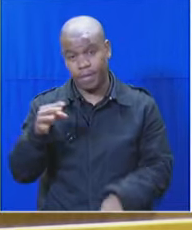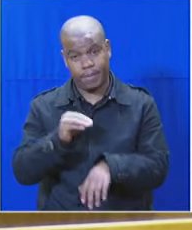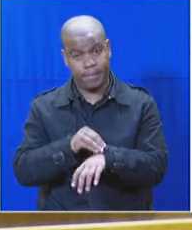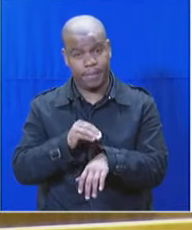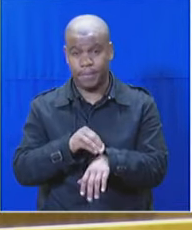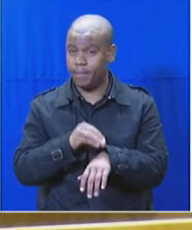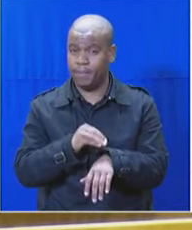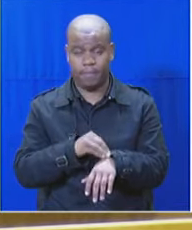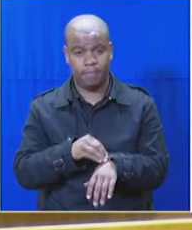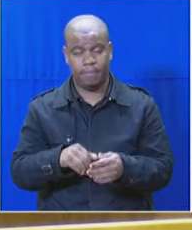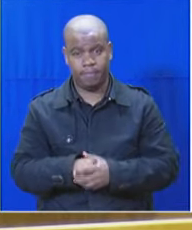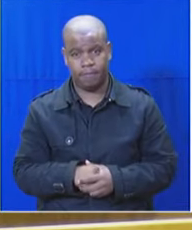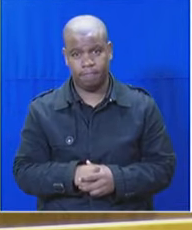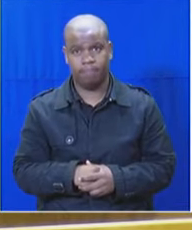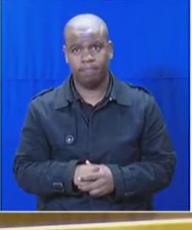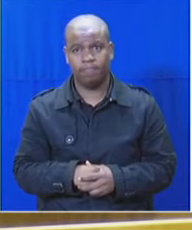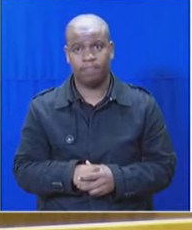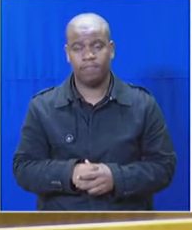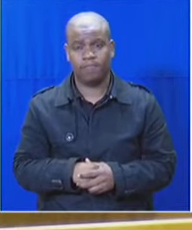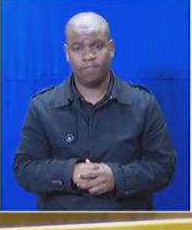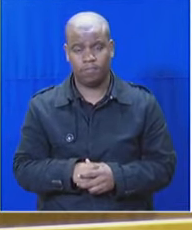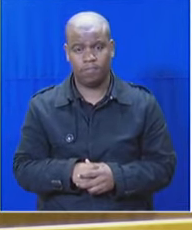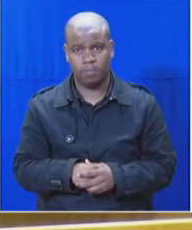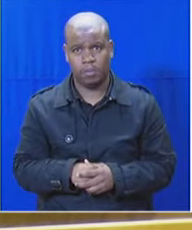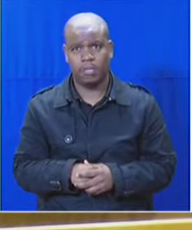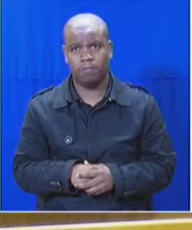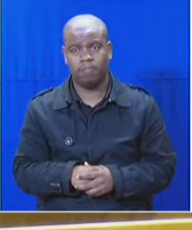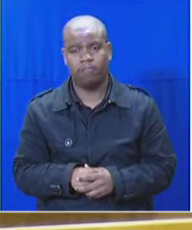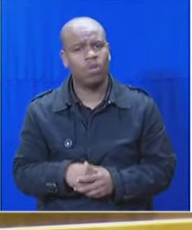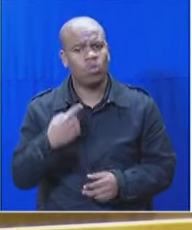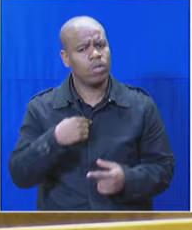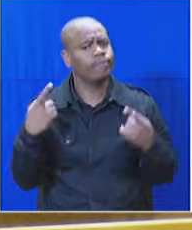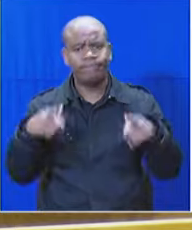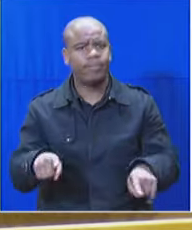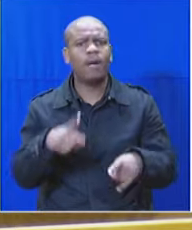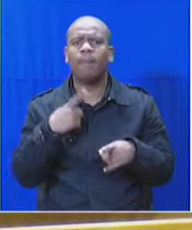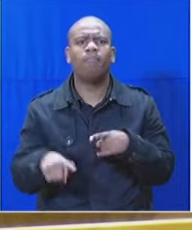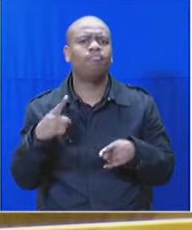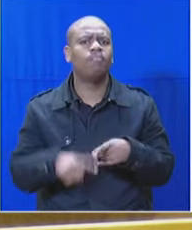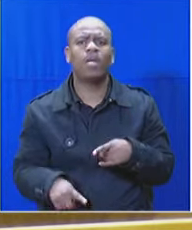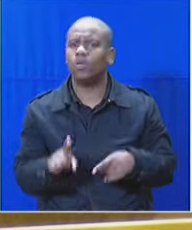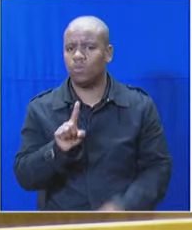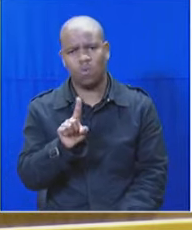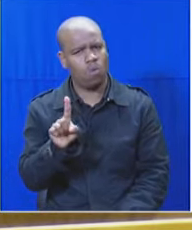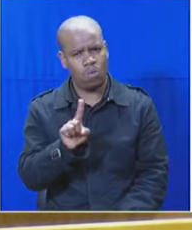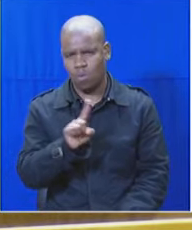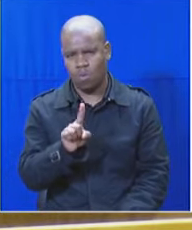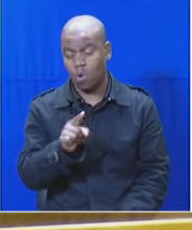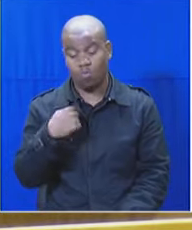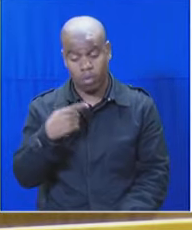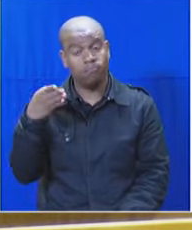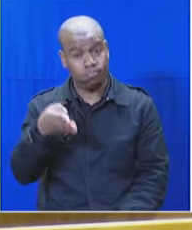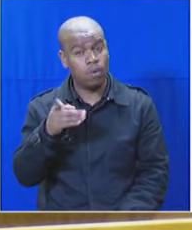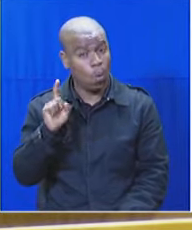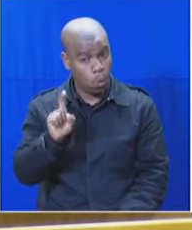Aratla Papadi Mona. Letzotla Sibit. For the past 21 years, this department has been